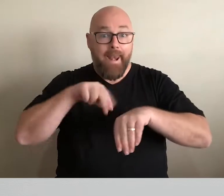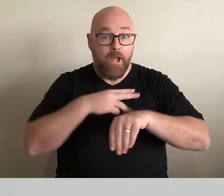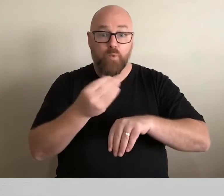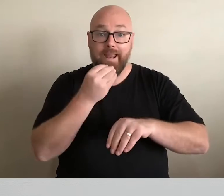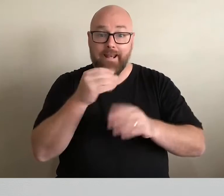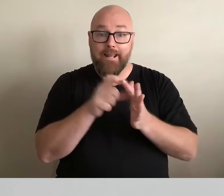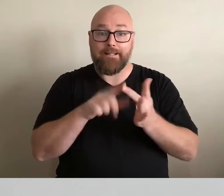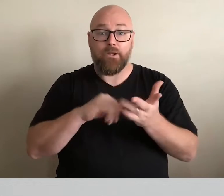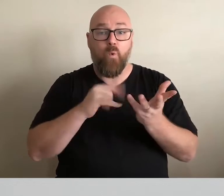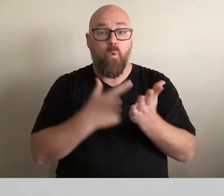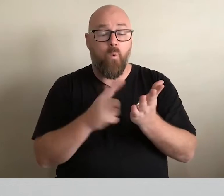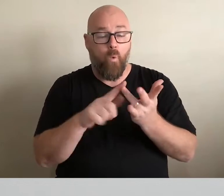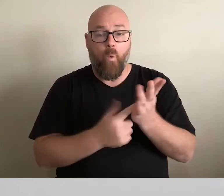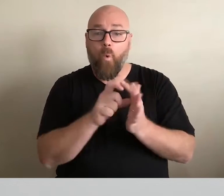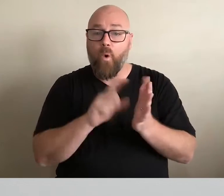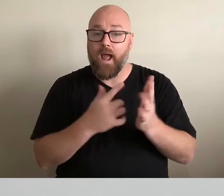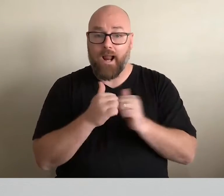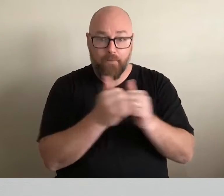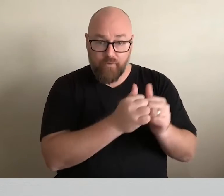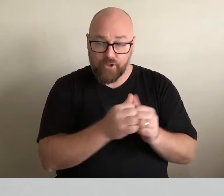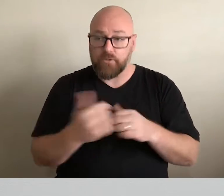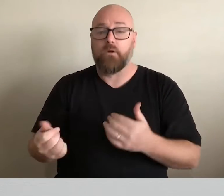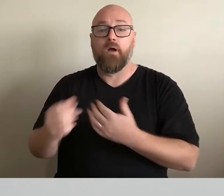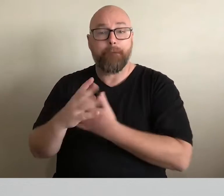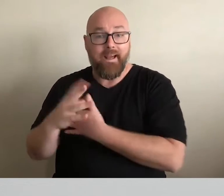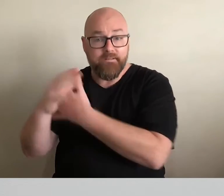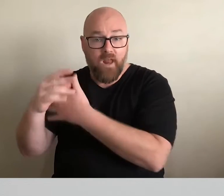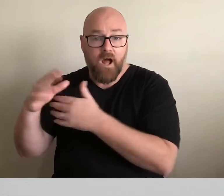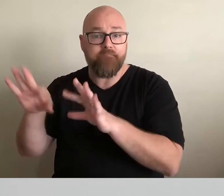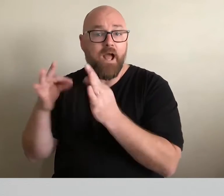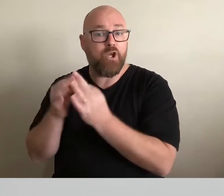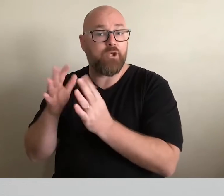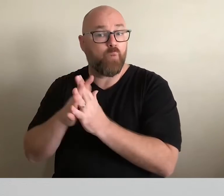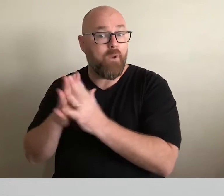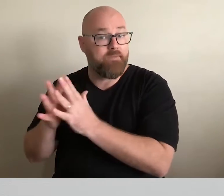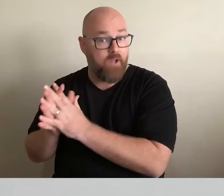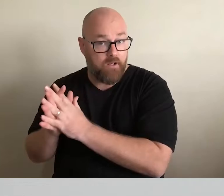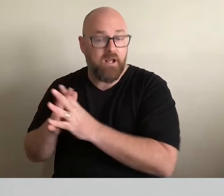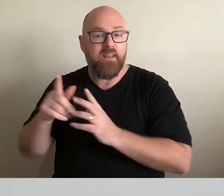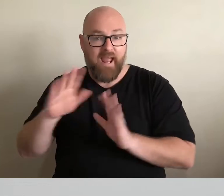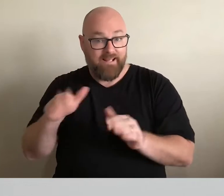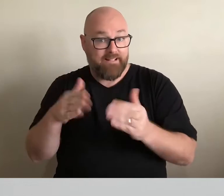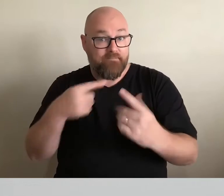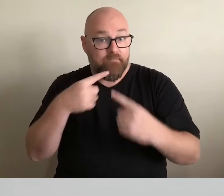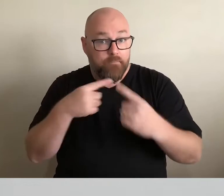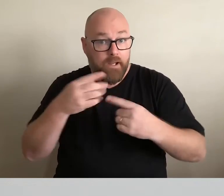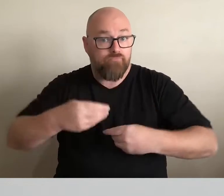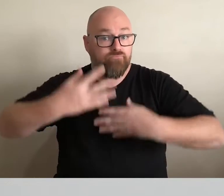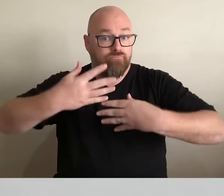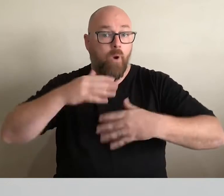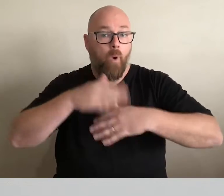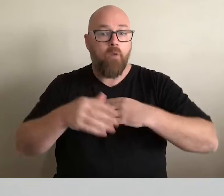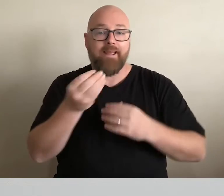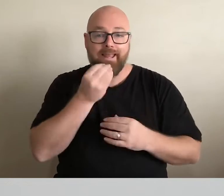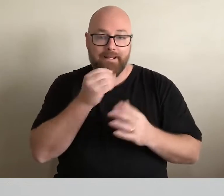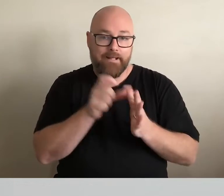Eating Disorders Collaboration and a Butterfly Foundation websites, and they can help provide information about